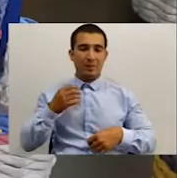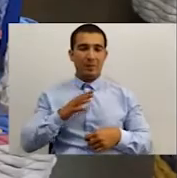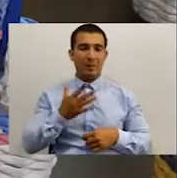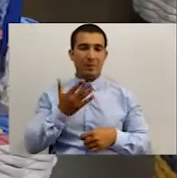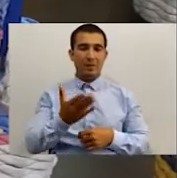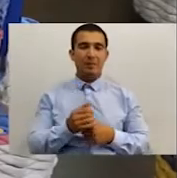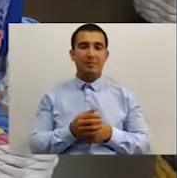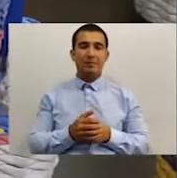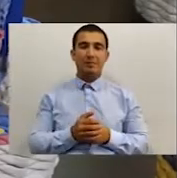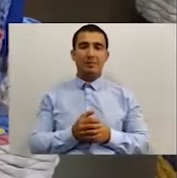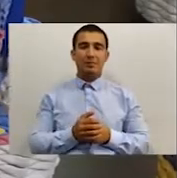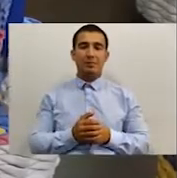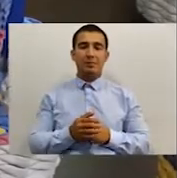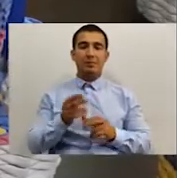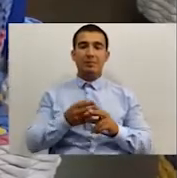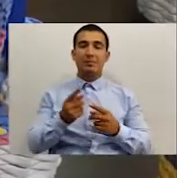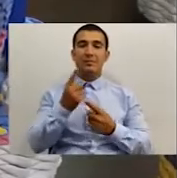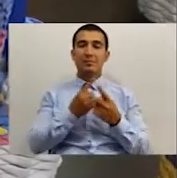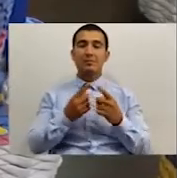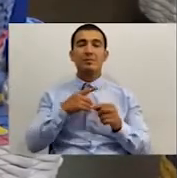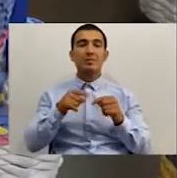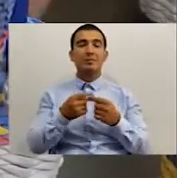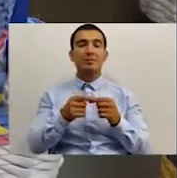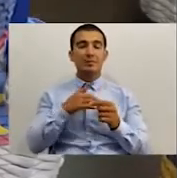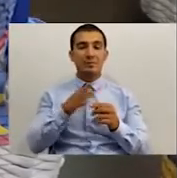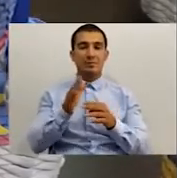novdalarimizni dona-dona ochib olamiz.